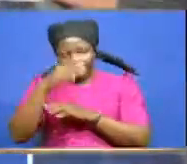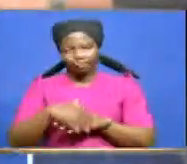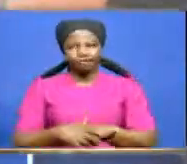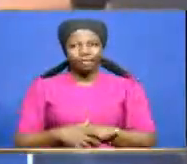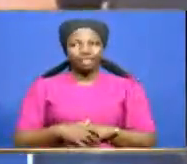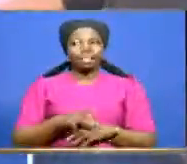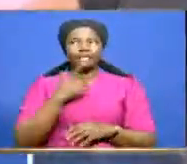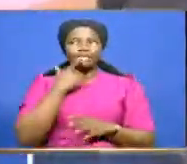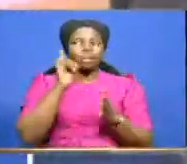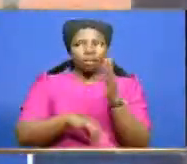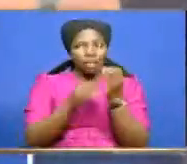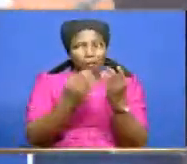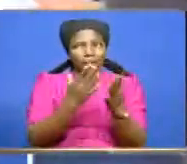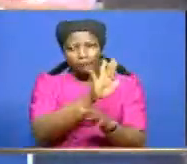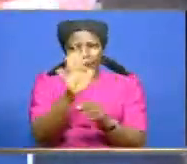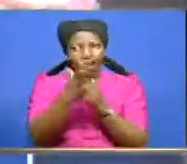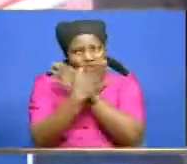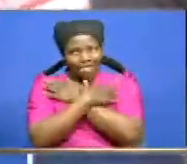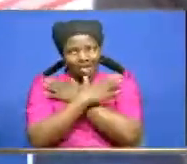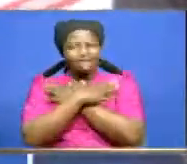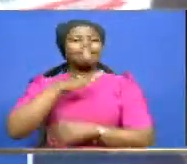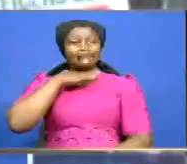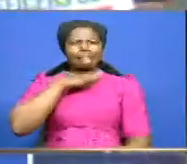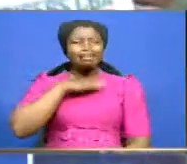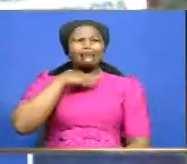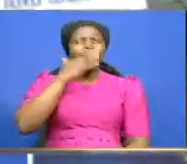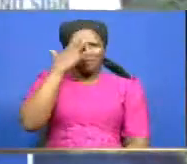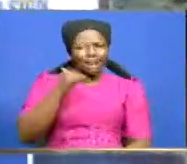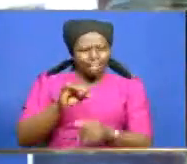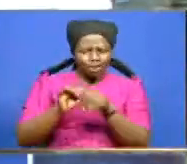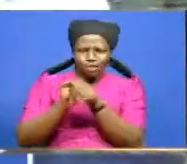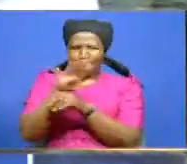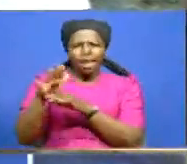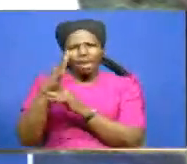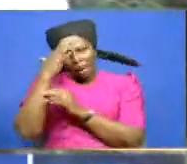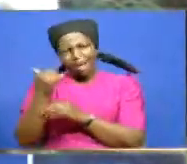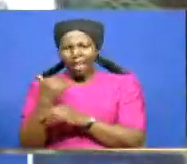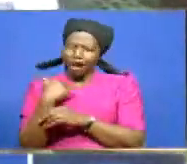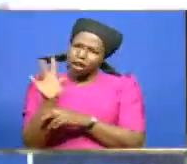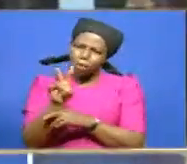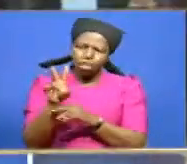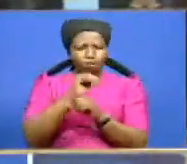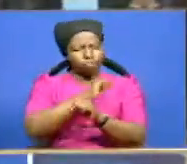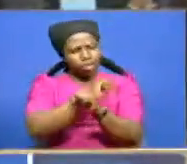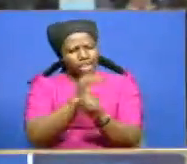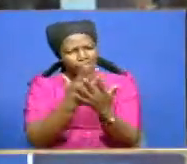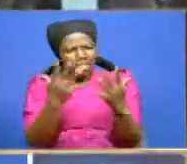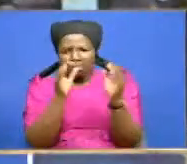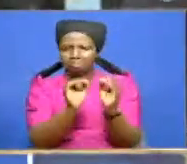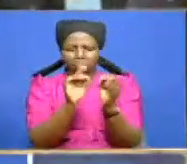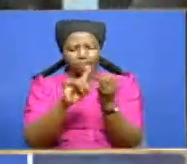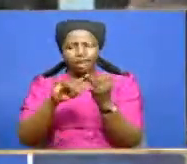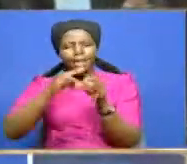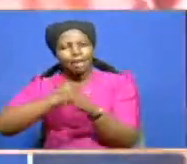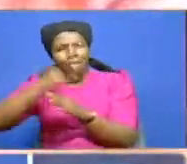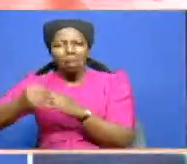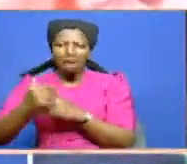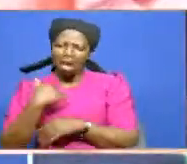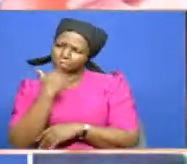many of their colleagues were dying from COVID-19 due to a lack of both protective gear and health insurance